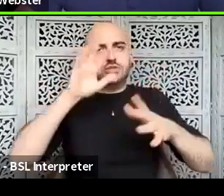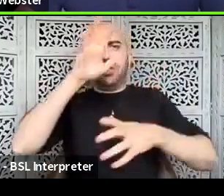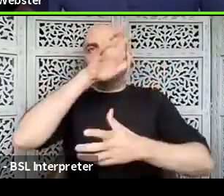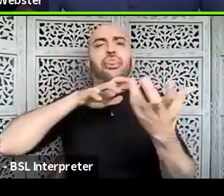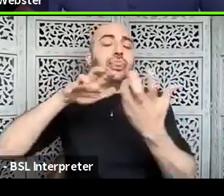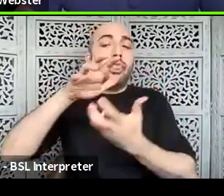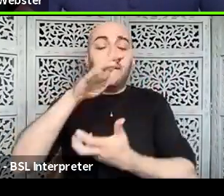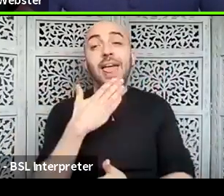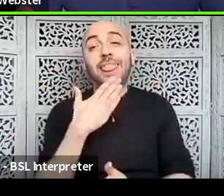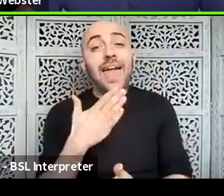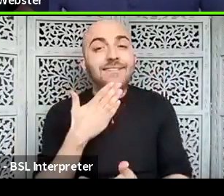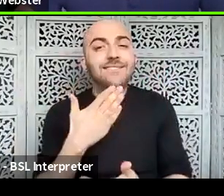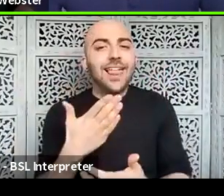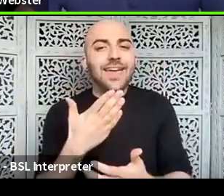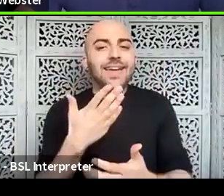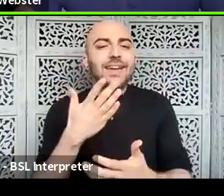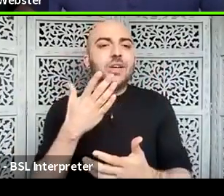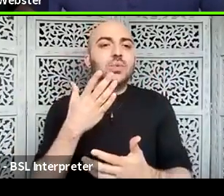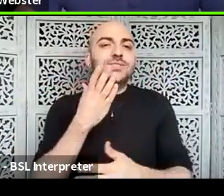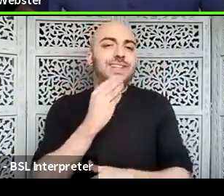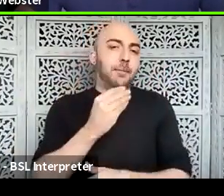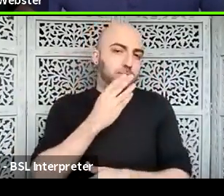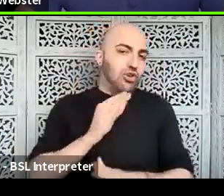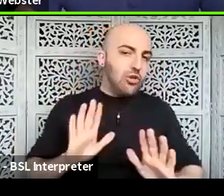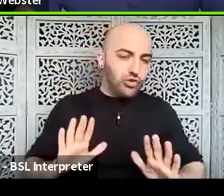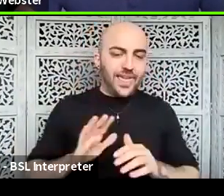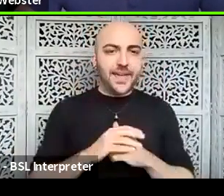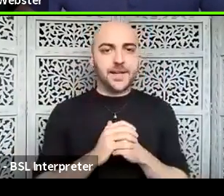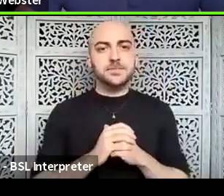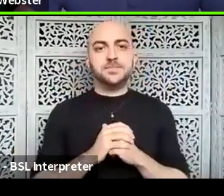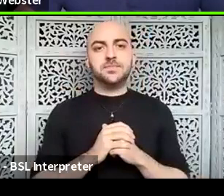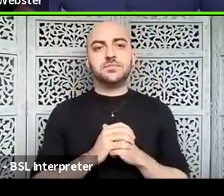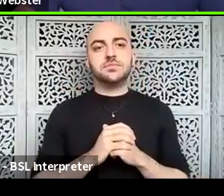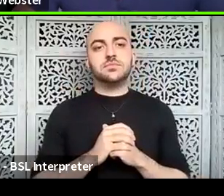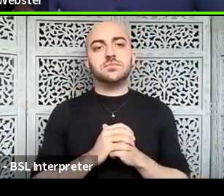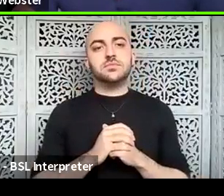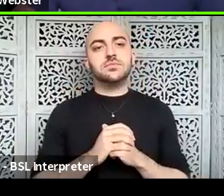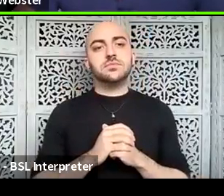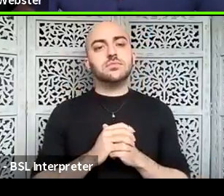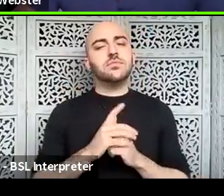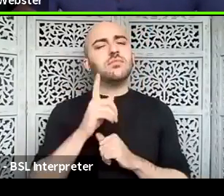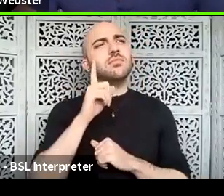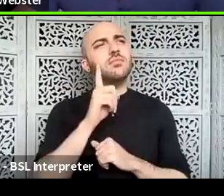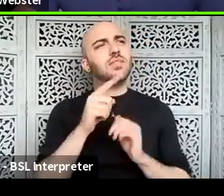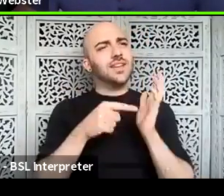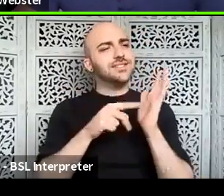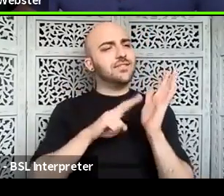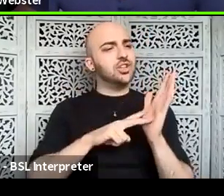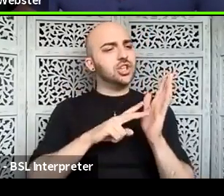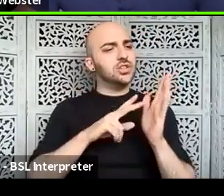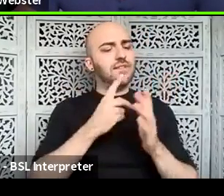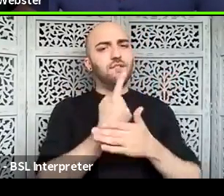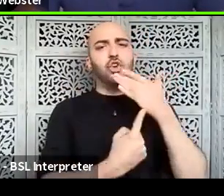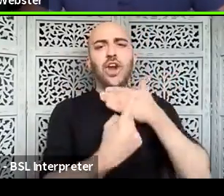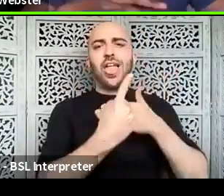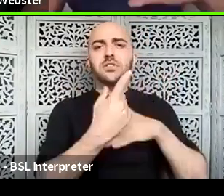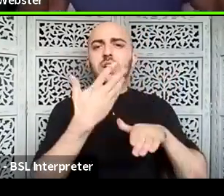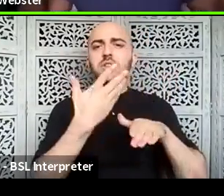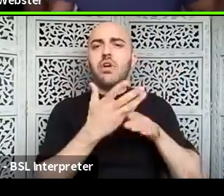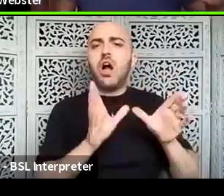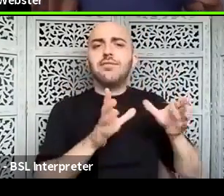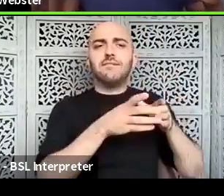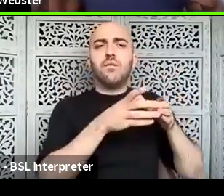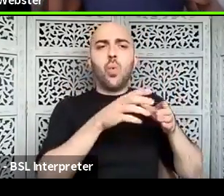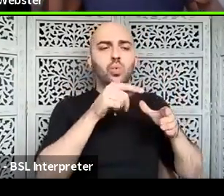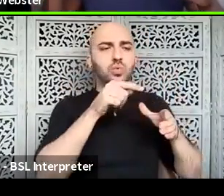temporarily. And then at that point, I think that the television freelancer task force group kind of came